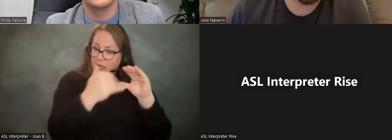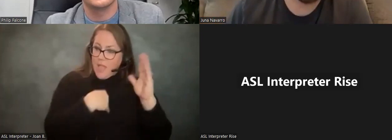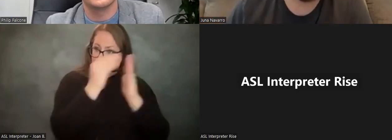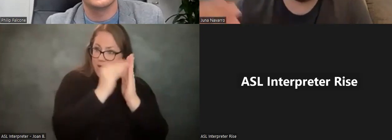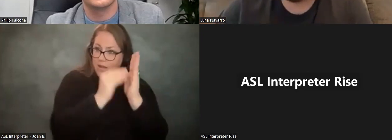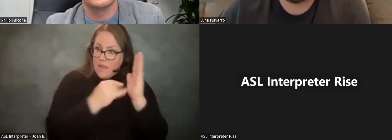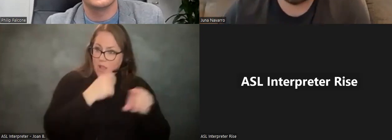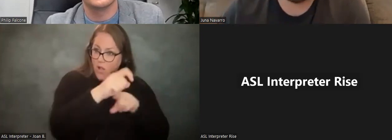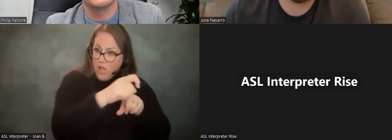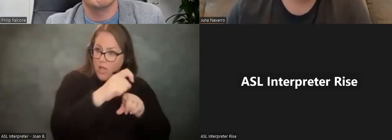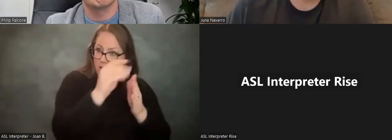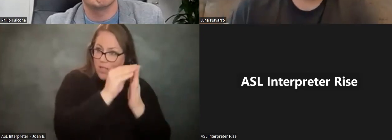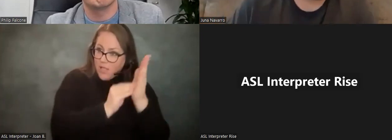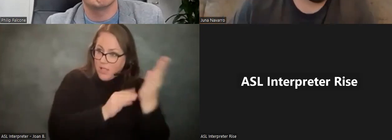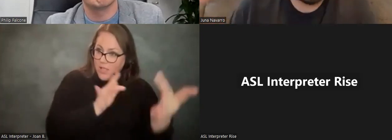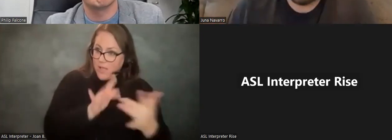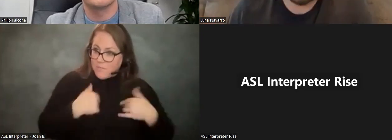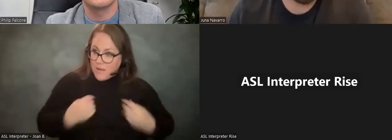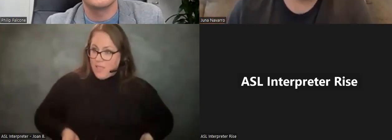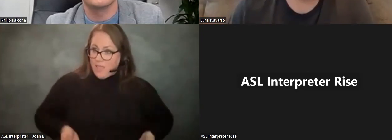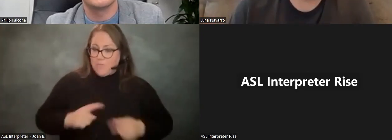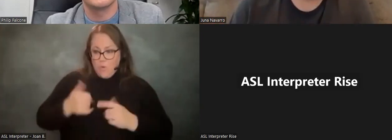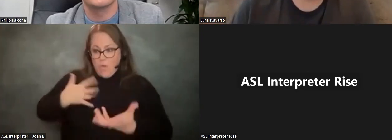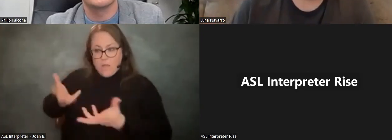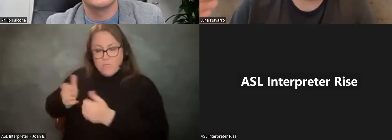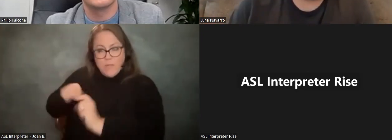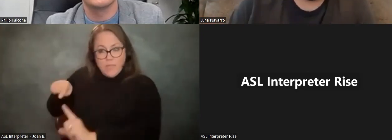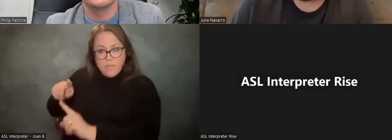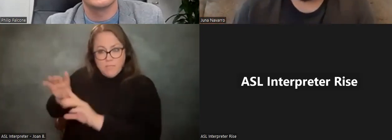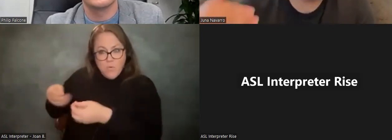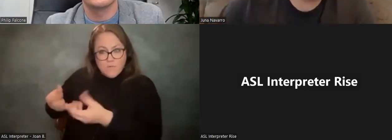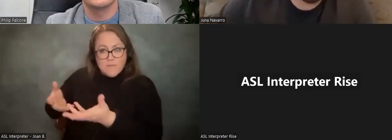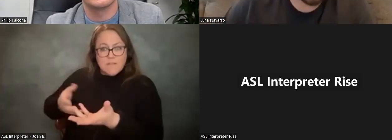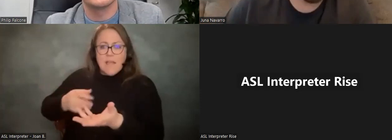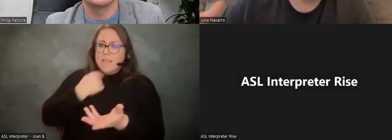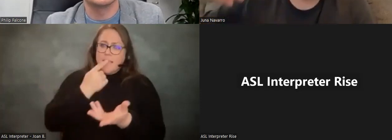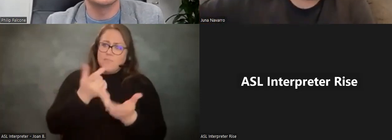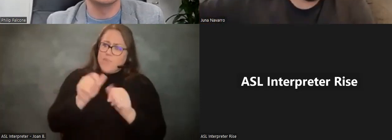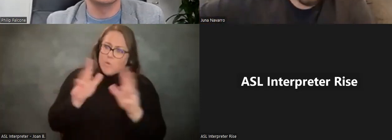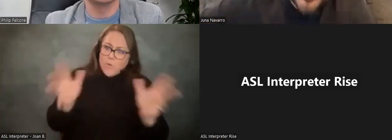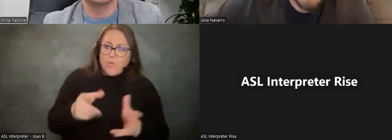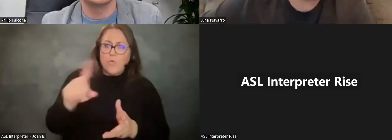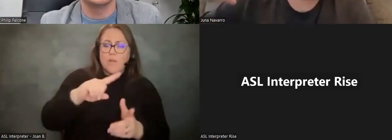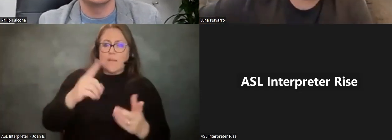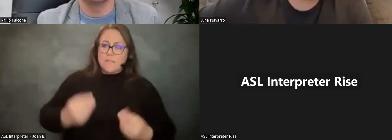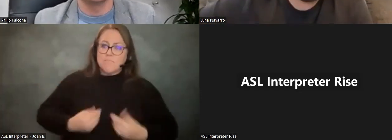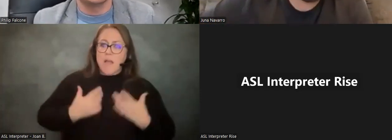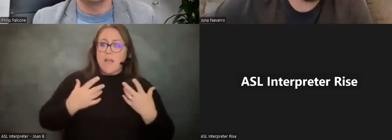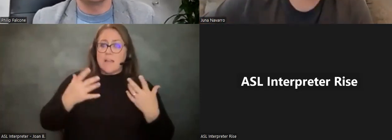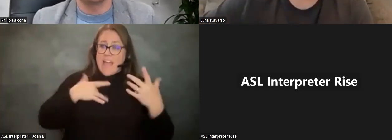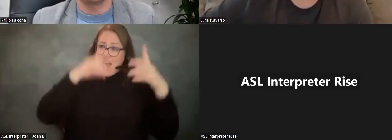tried to reach out to you, but I guess it didn't work out. I ended up working with this organization, and encourage and inspire, cast a vision to